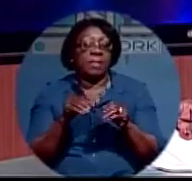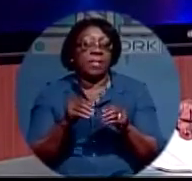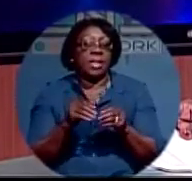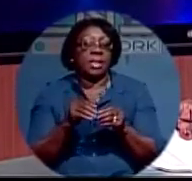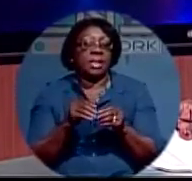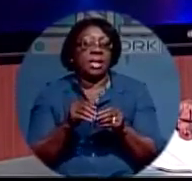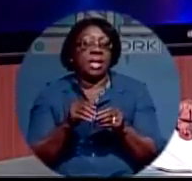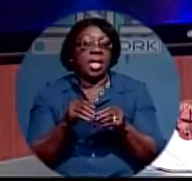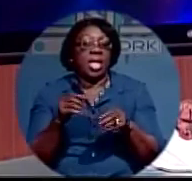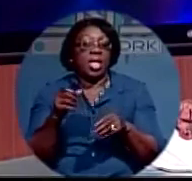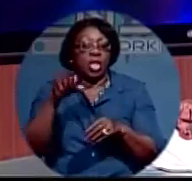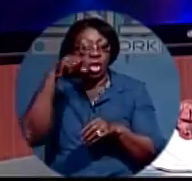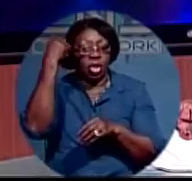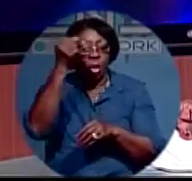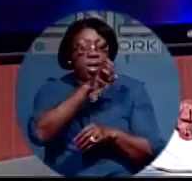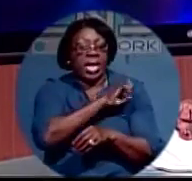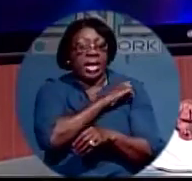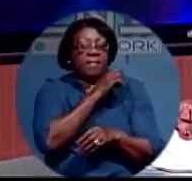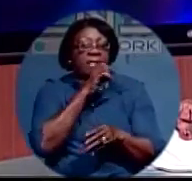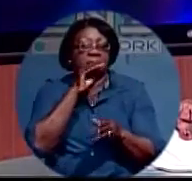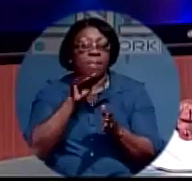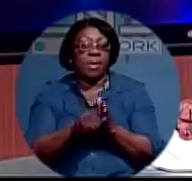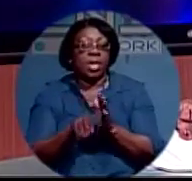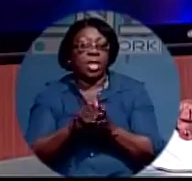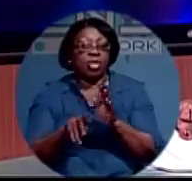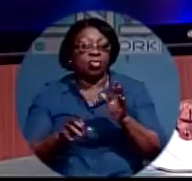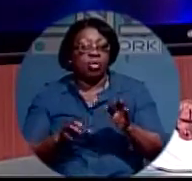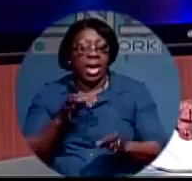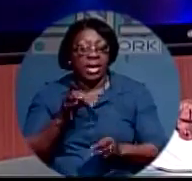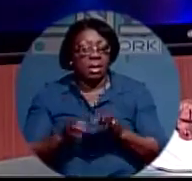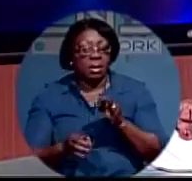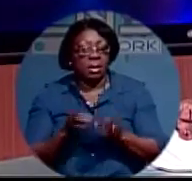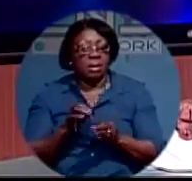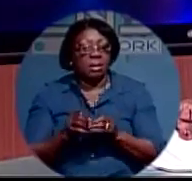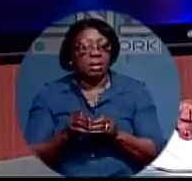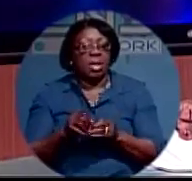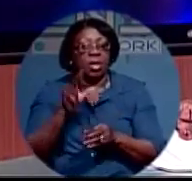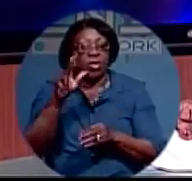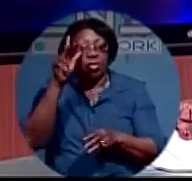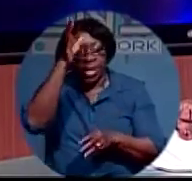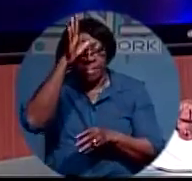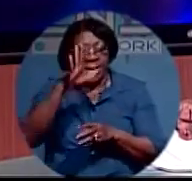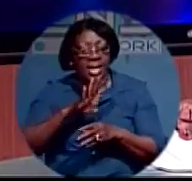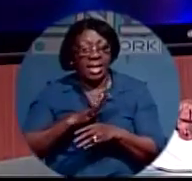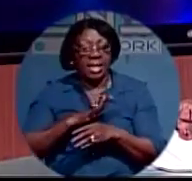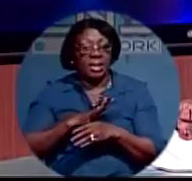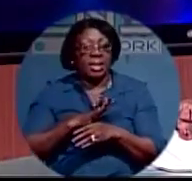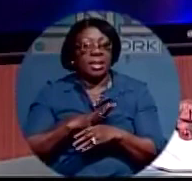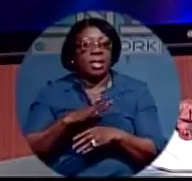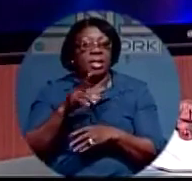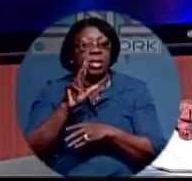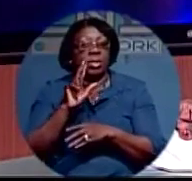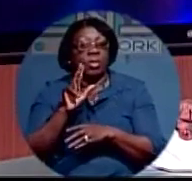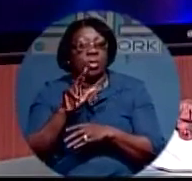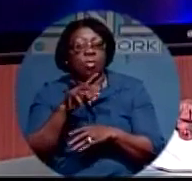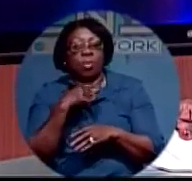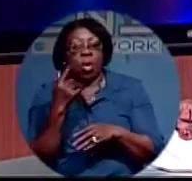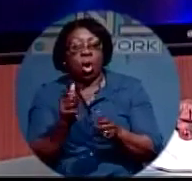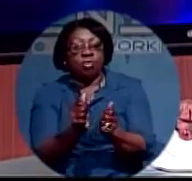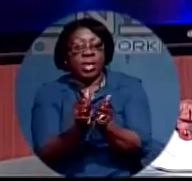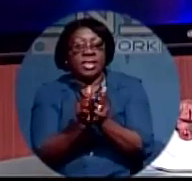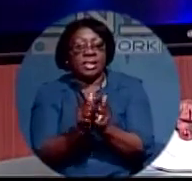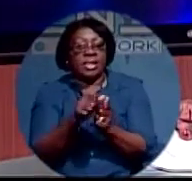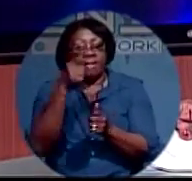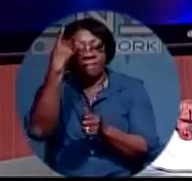home in the Pride Estate subdivision. 3 men, Nicole Octelis of Allen Drive, Smith Charitable, and Michael